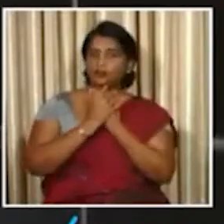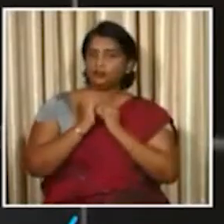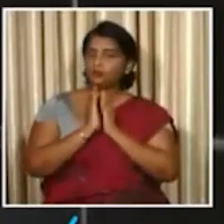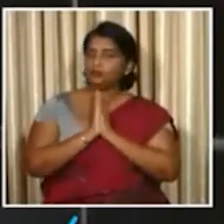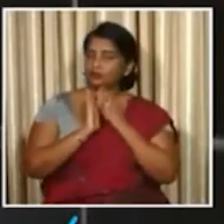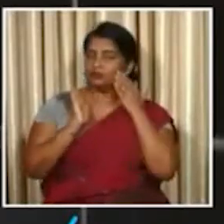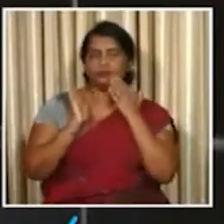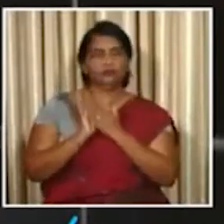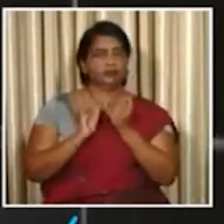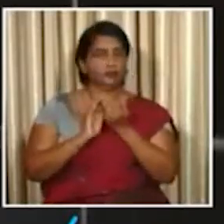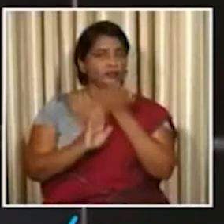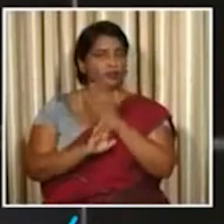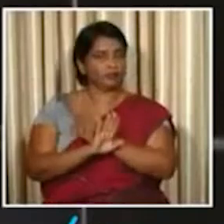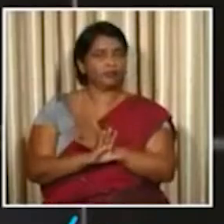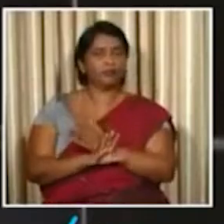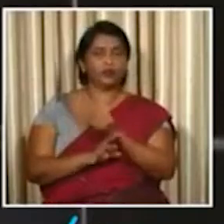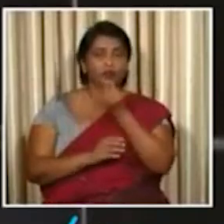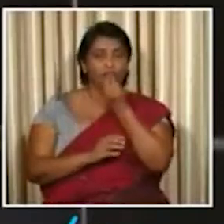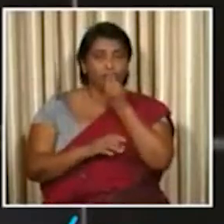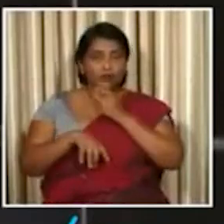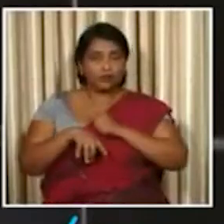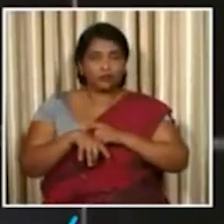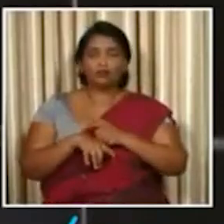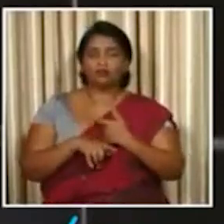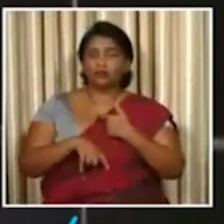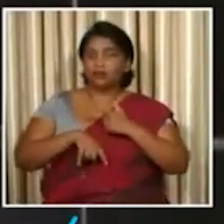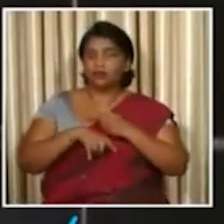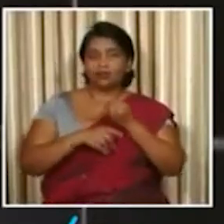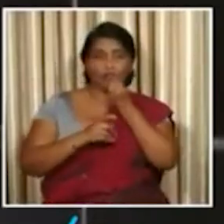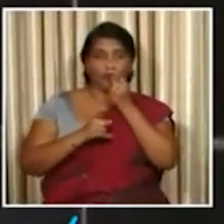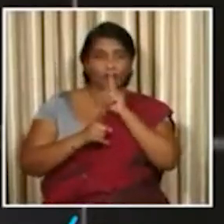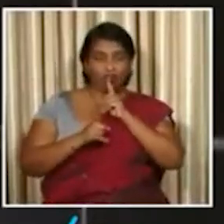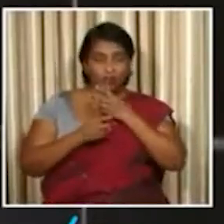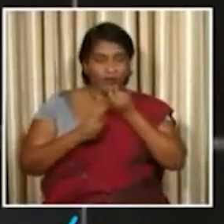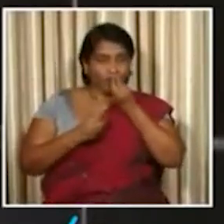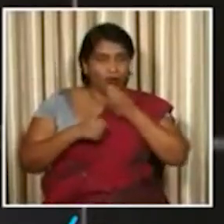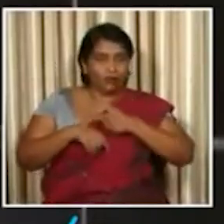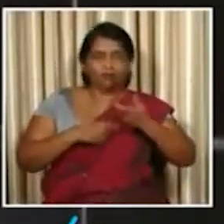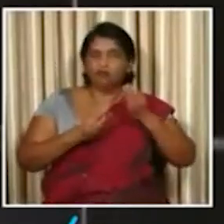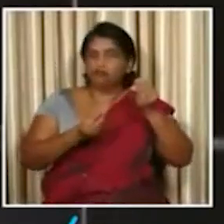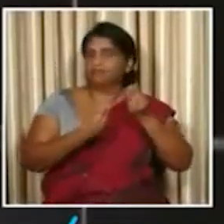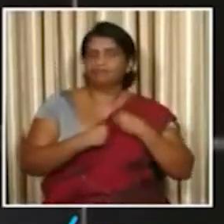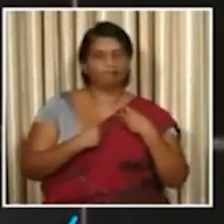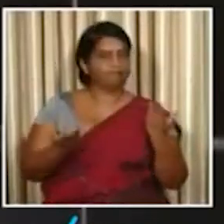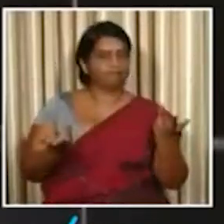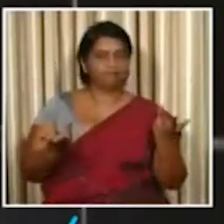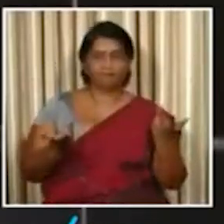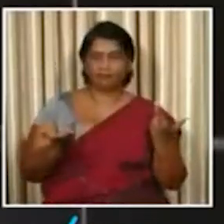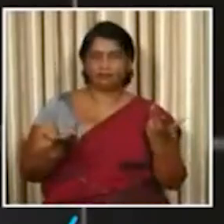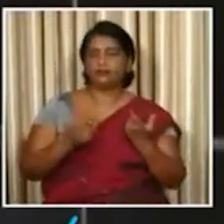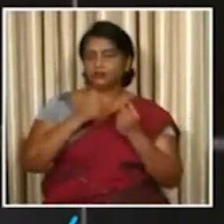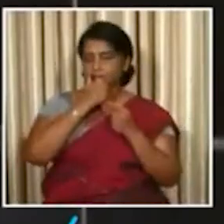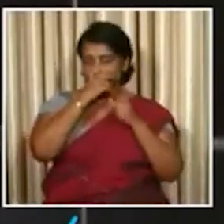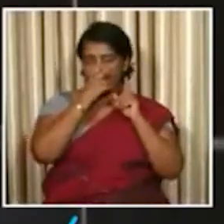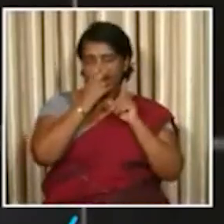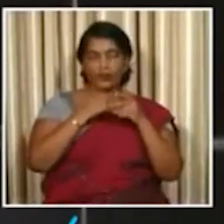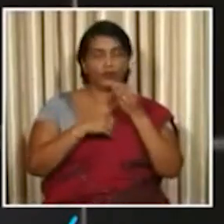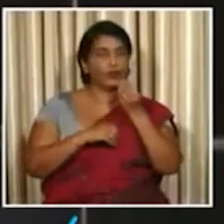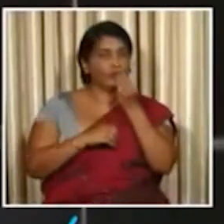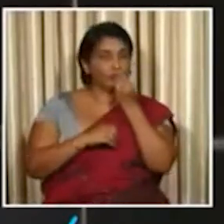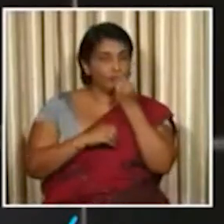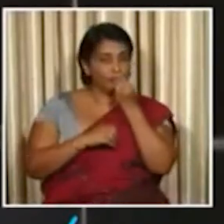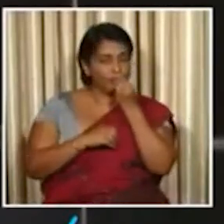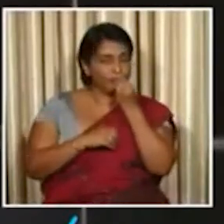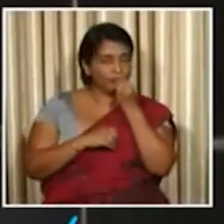are cramped in is under military siege, where food supplies have been completely cut off,